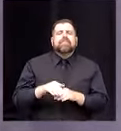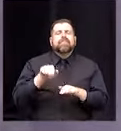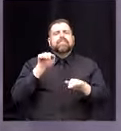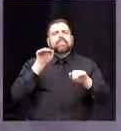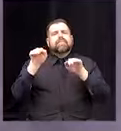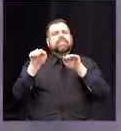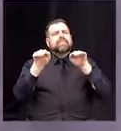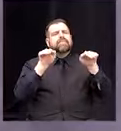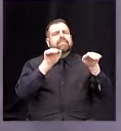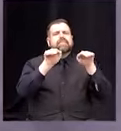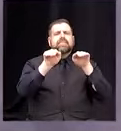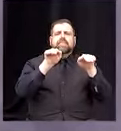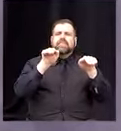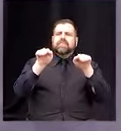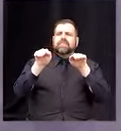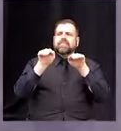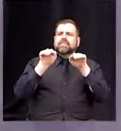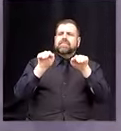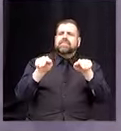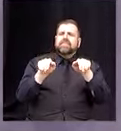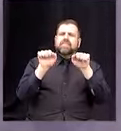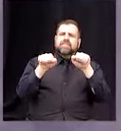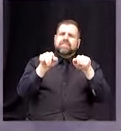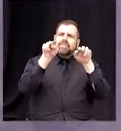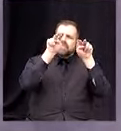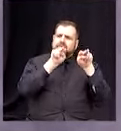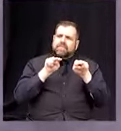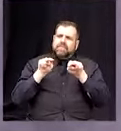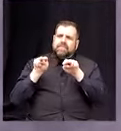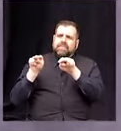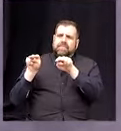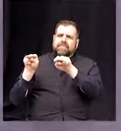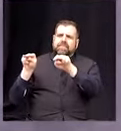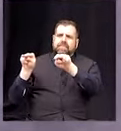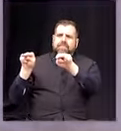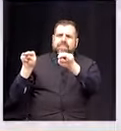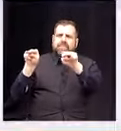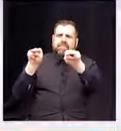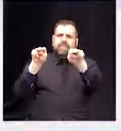Oh, say can you see